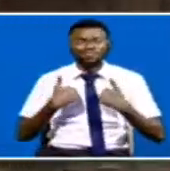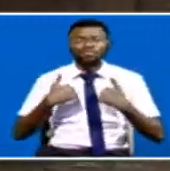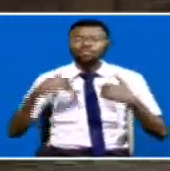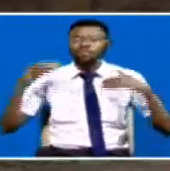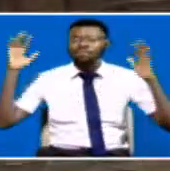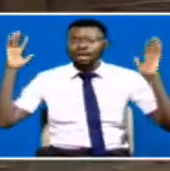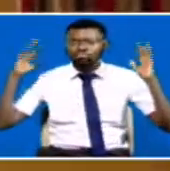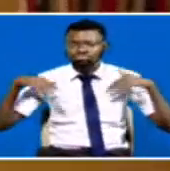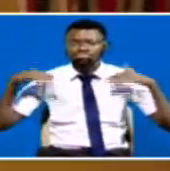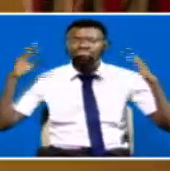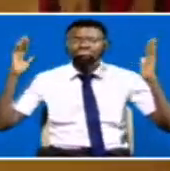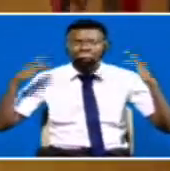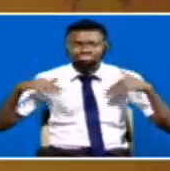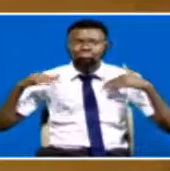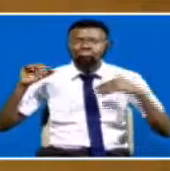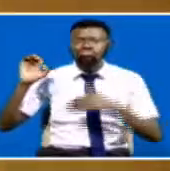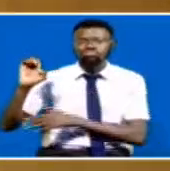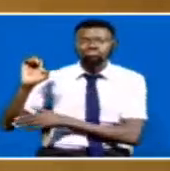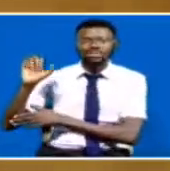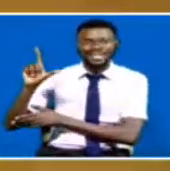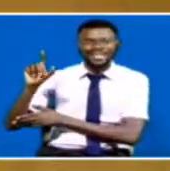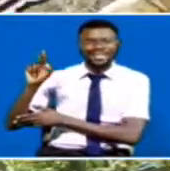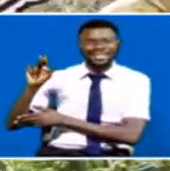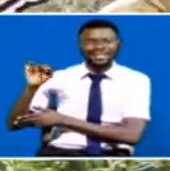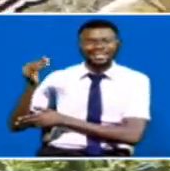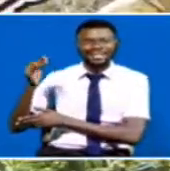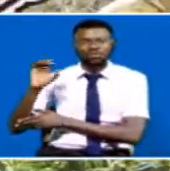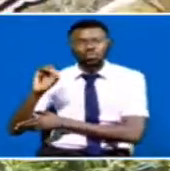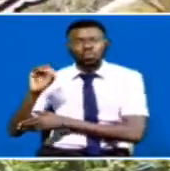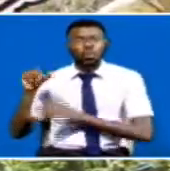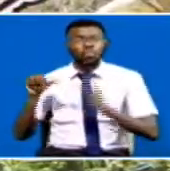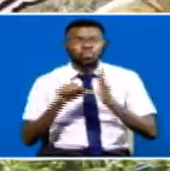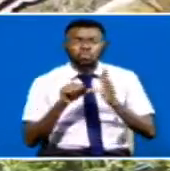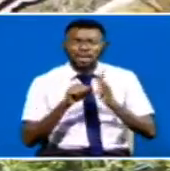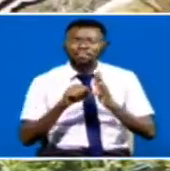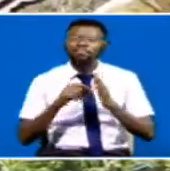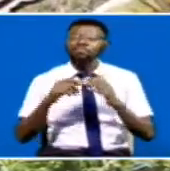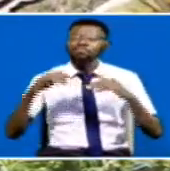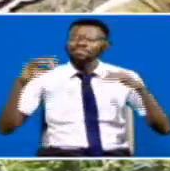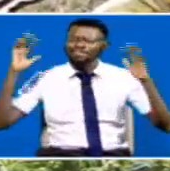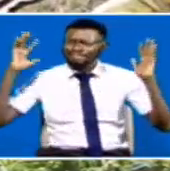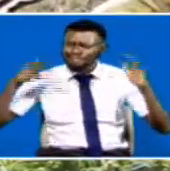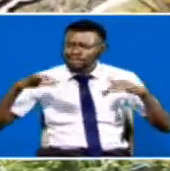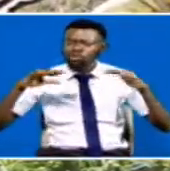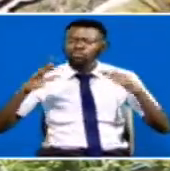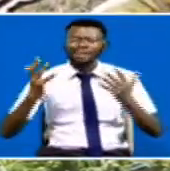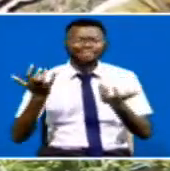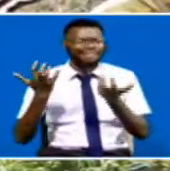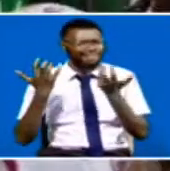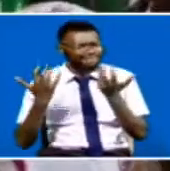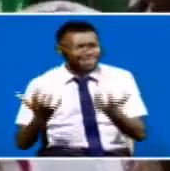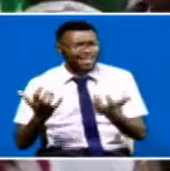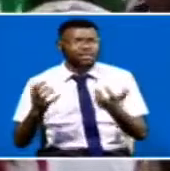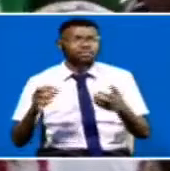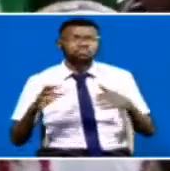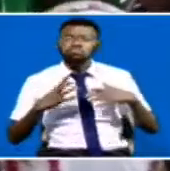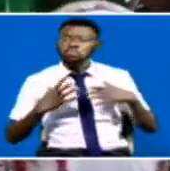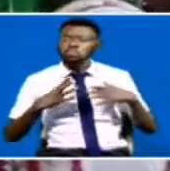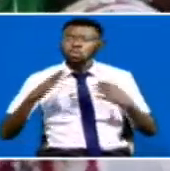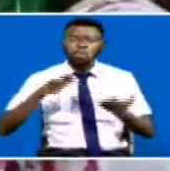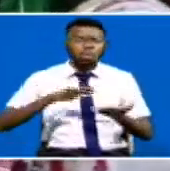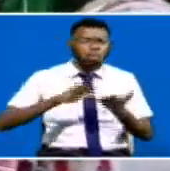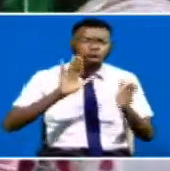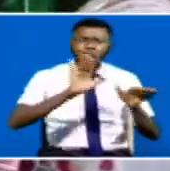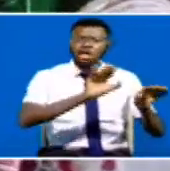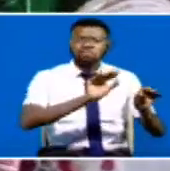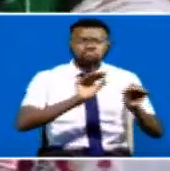Nino emergency. We've had heavy rains that have caused massive displacements. We are